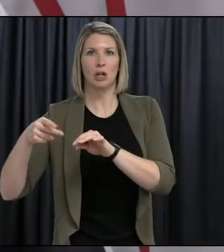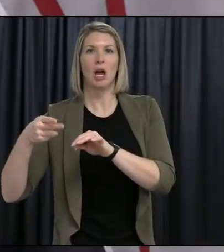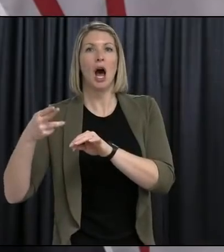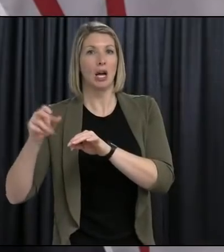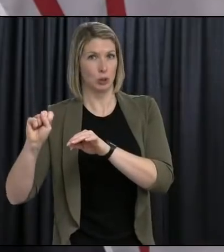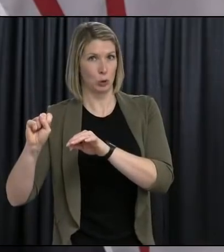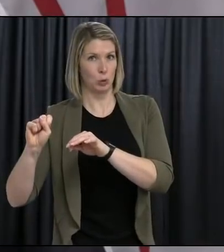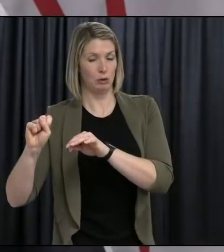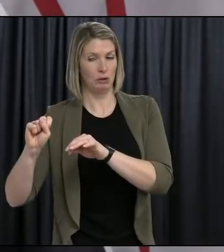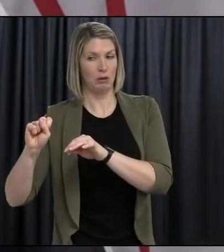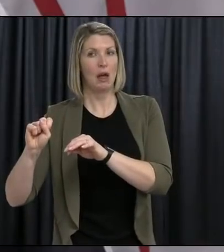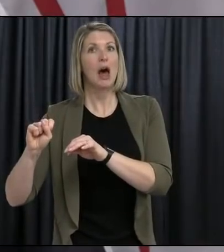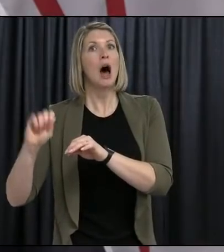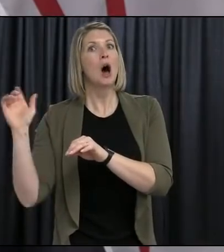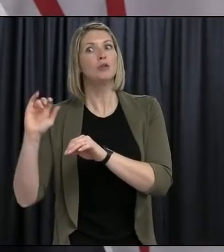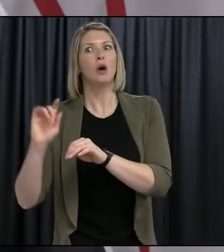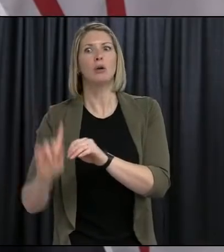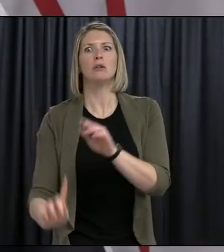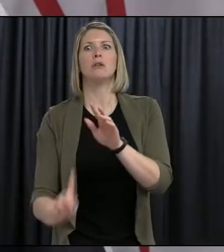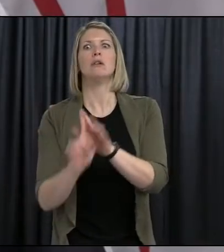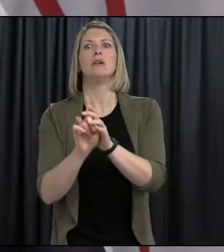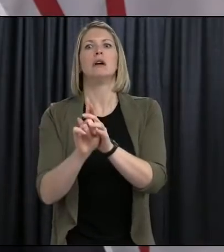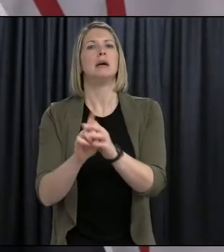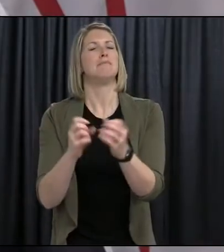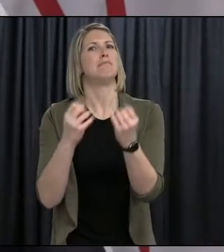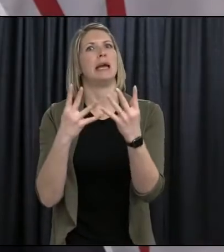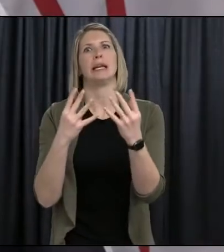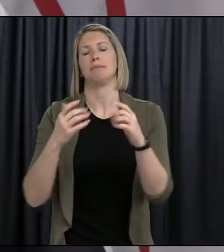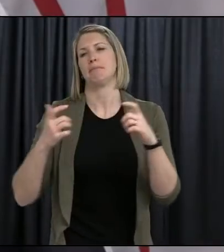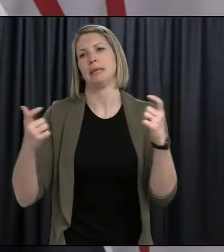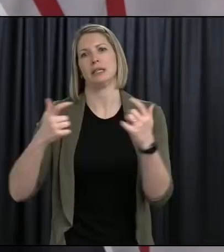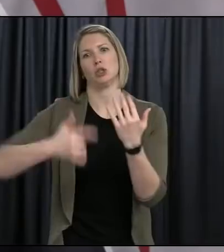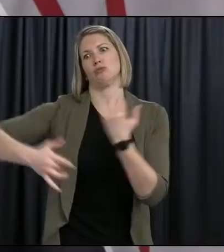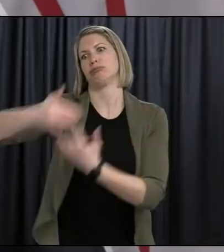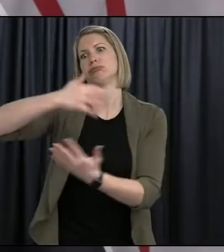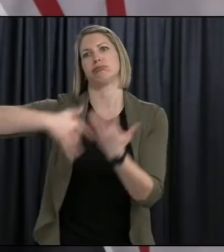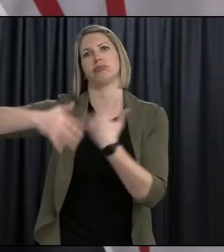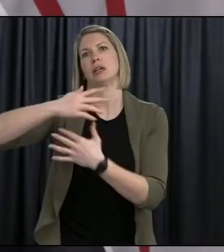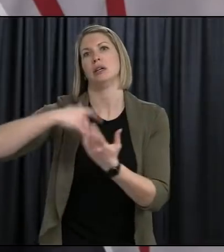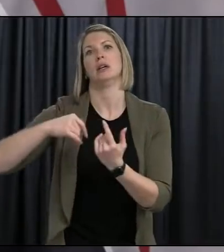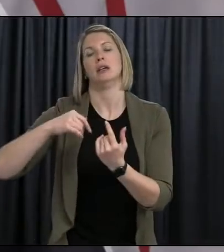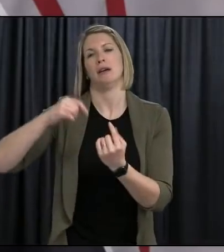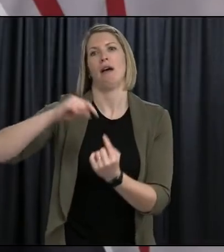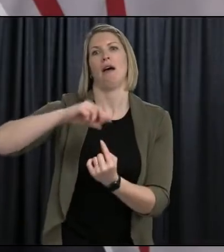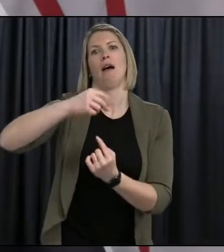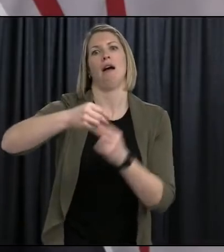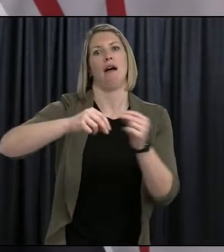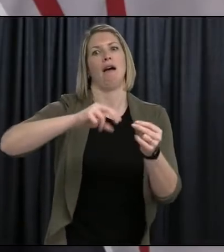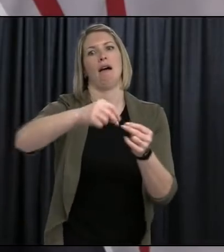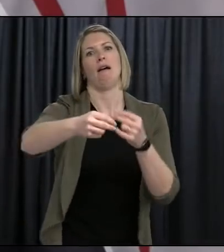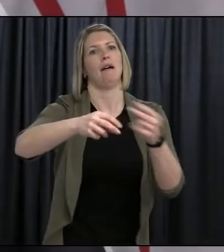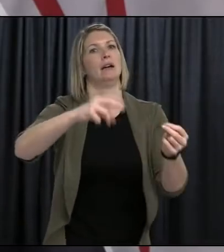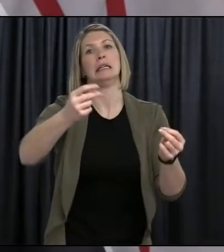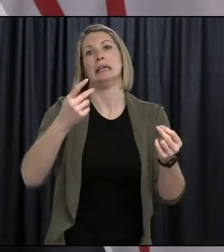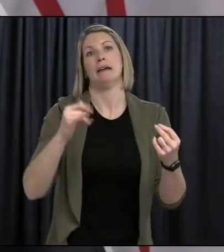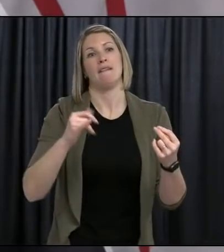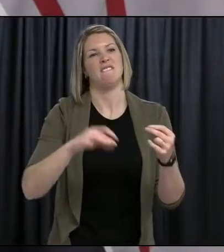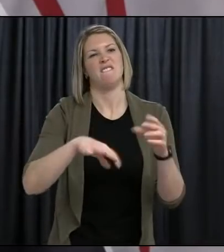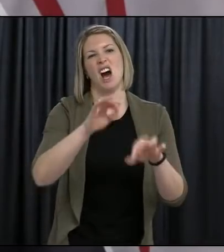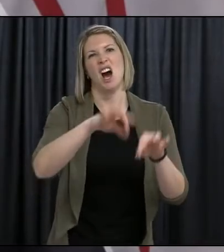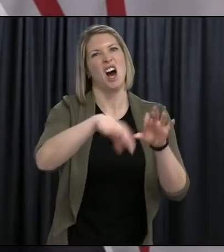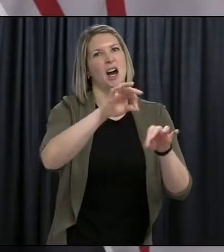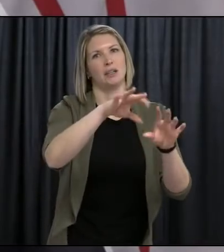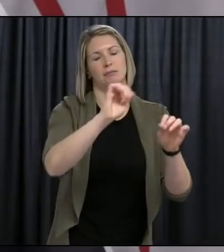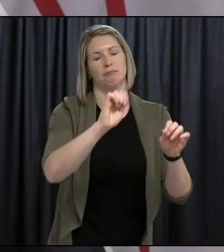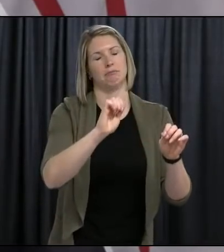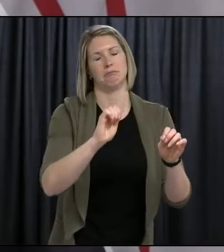course other cases have popped up, so there are more contacts with them. So there'll always be contacts coming through that have to be tested. We are